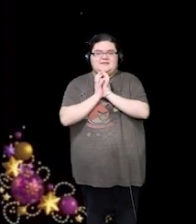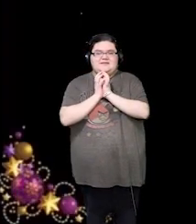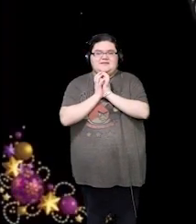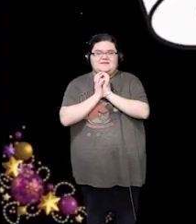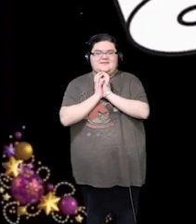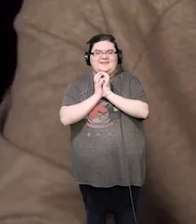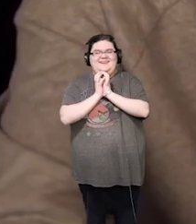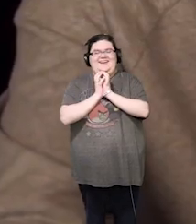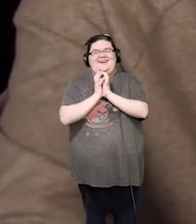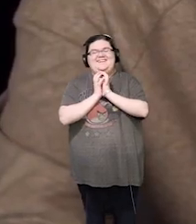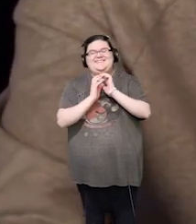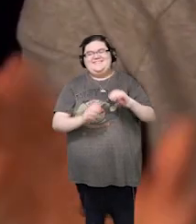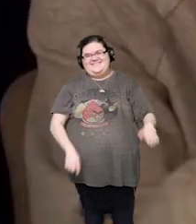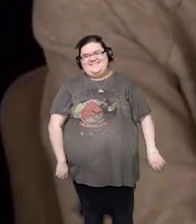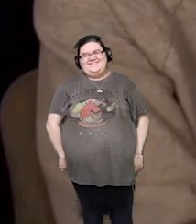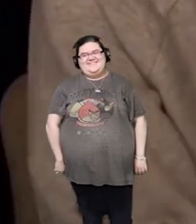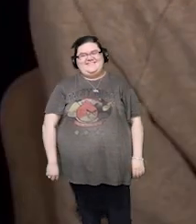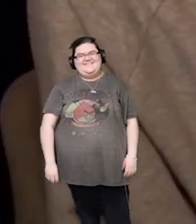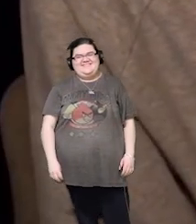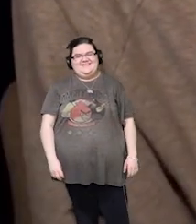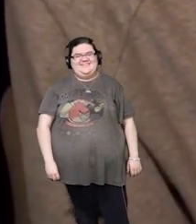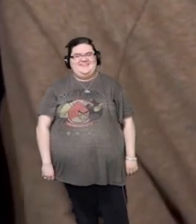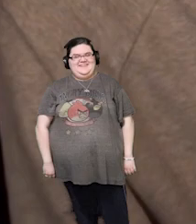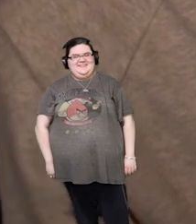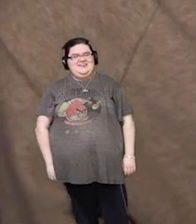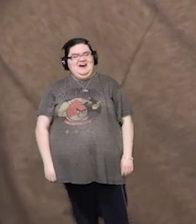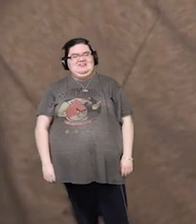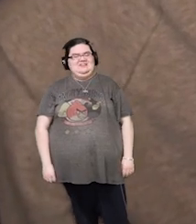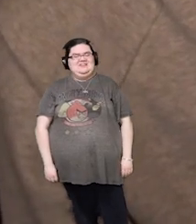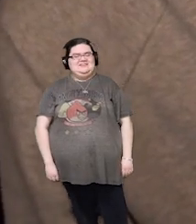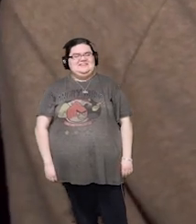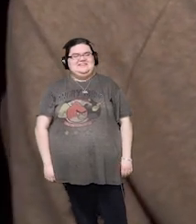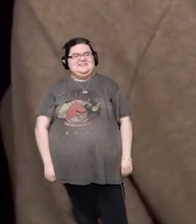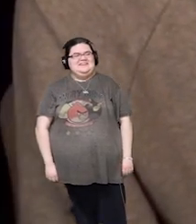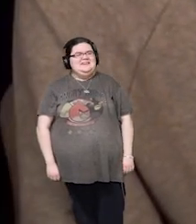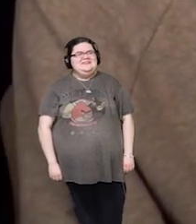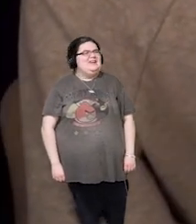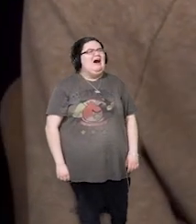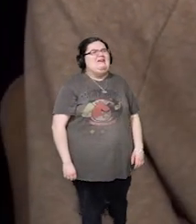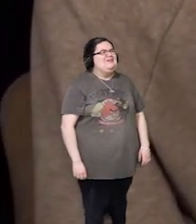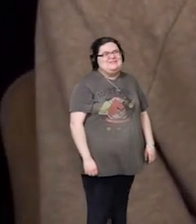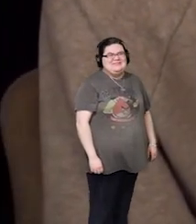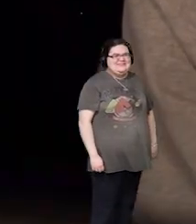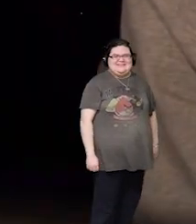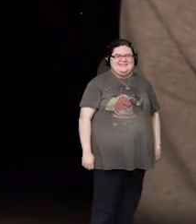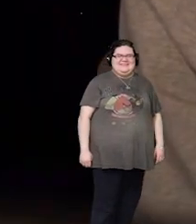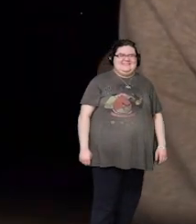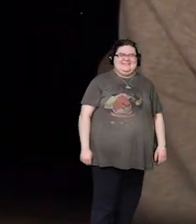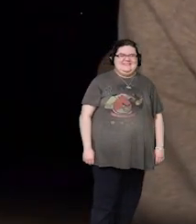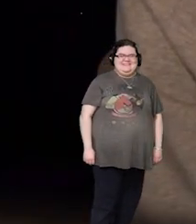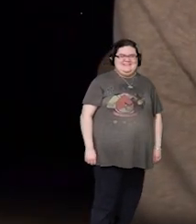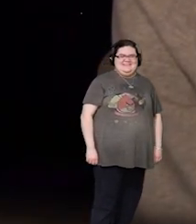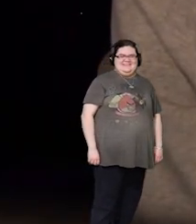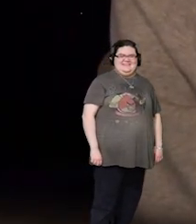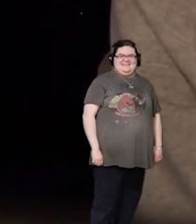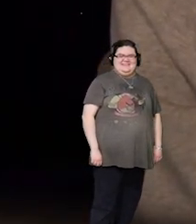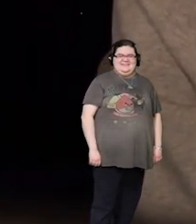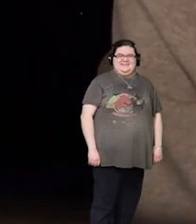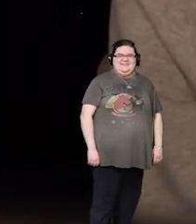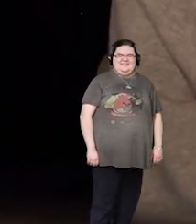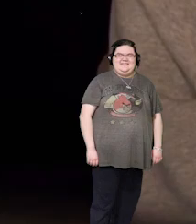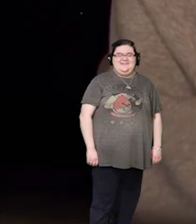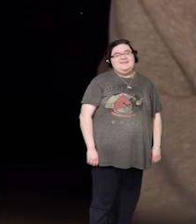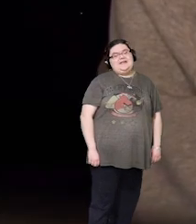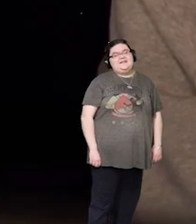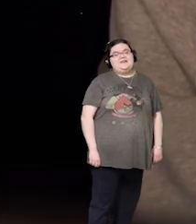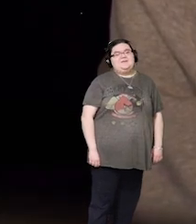take a. All right. Has that made you buy it? Yes or no? Final decisions. Good advert or not? No. Too long.